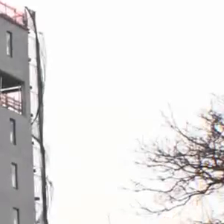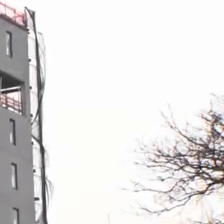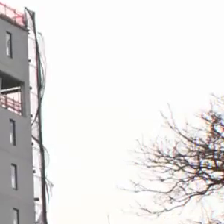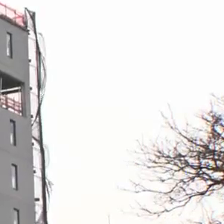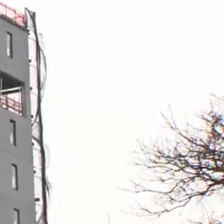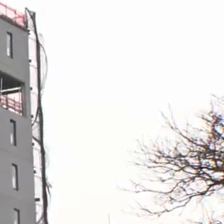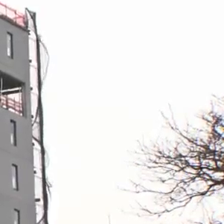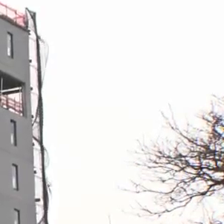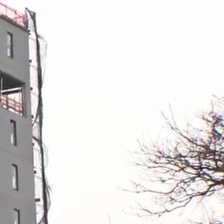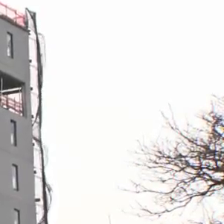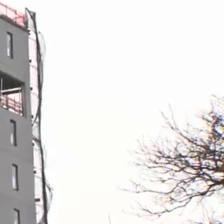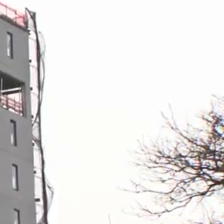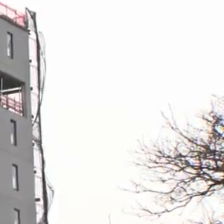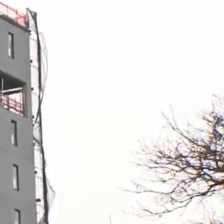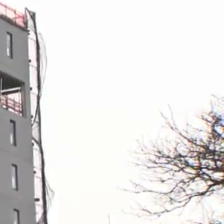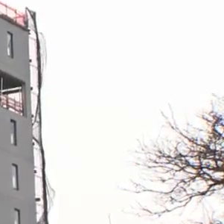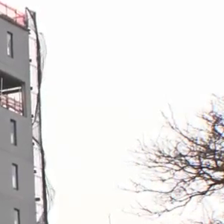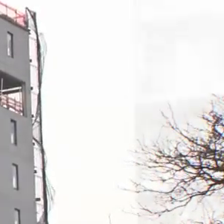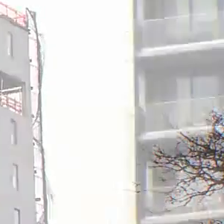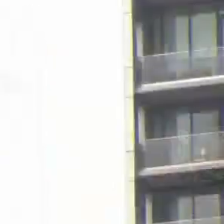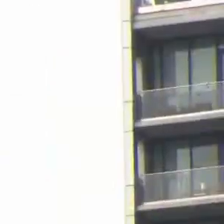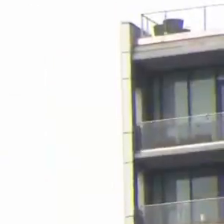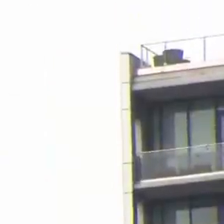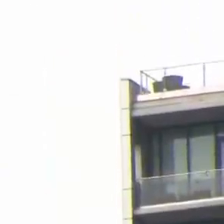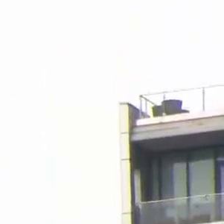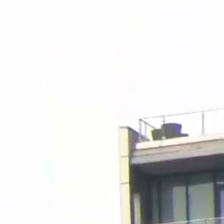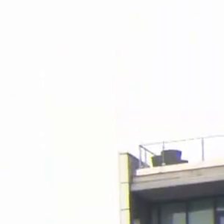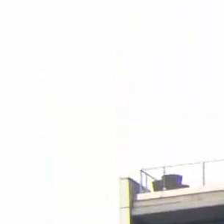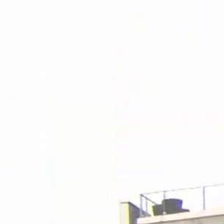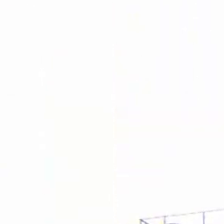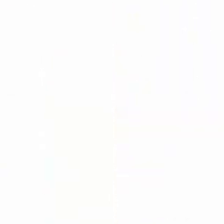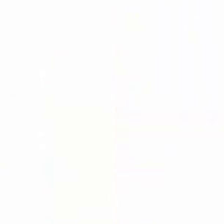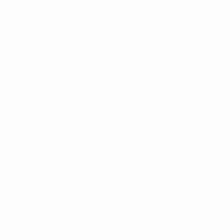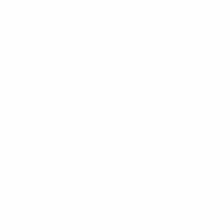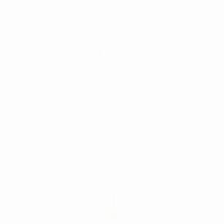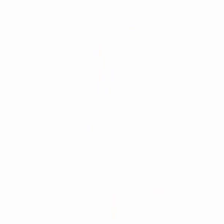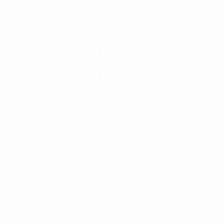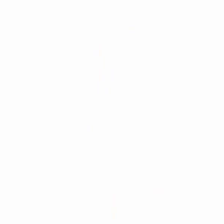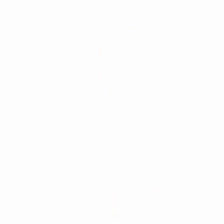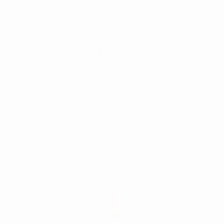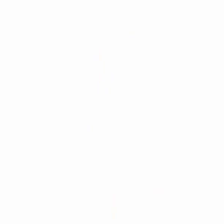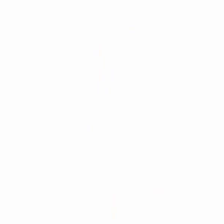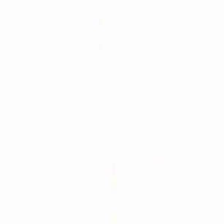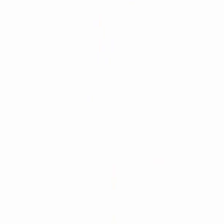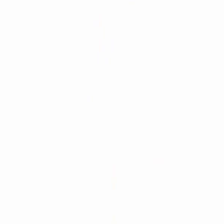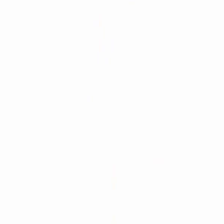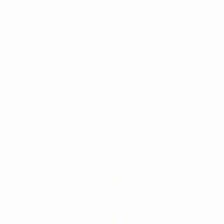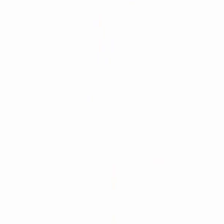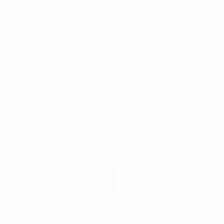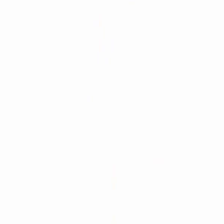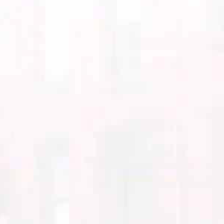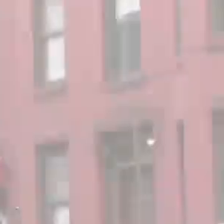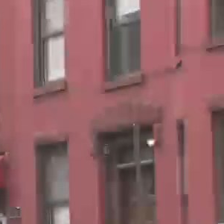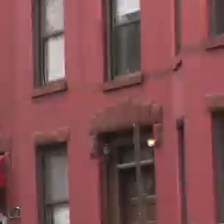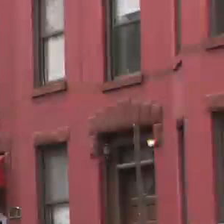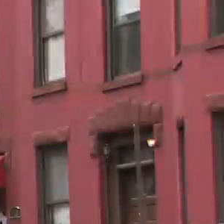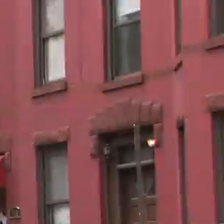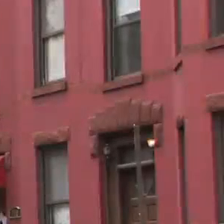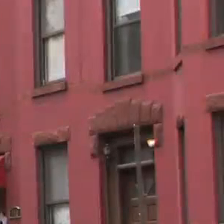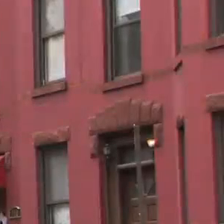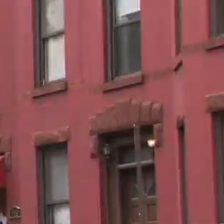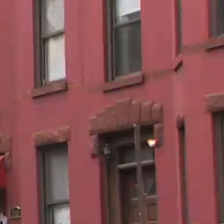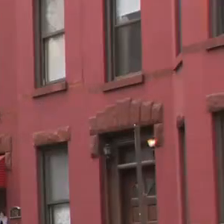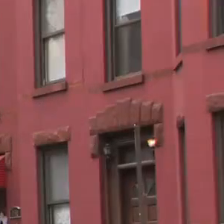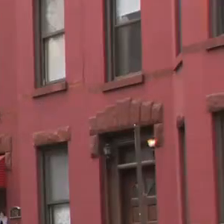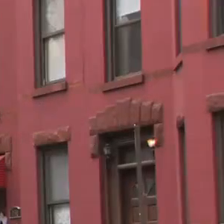offices and malls, rent relief, and most importantly, requiring every municipality to hit housing development goals. She's